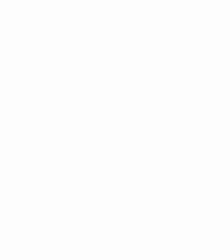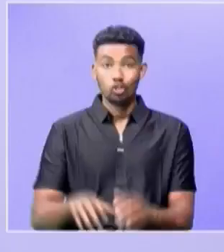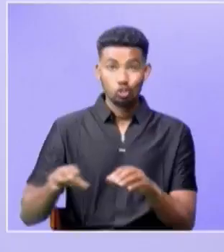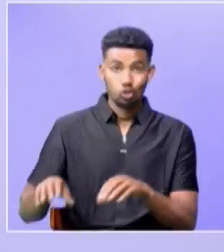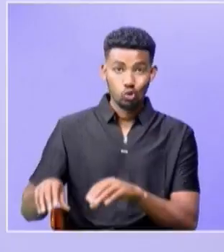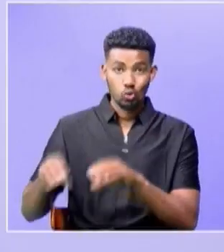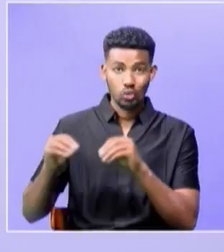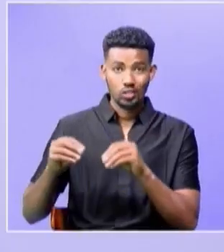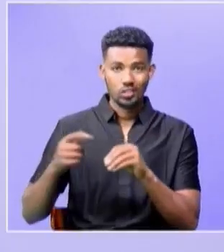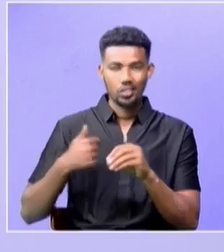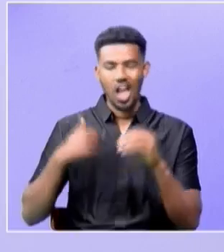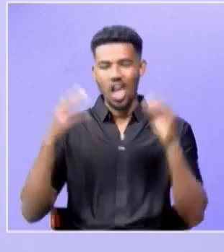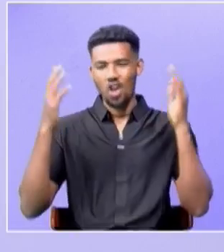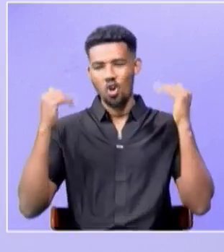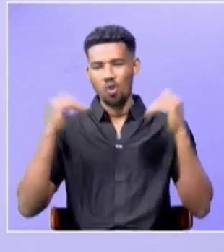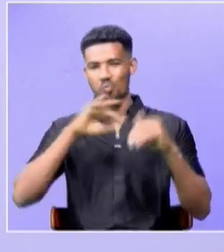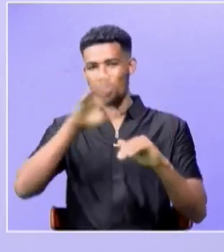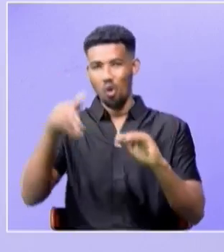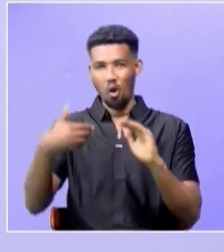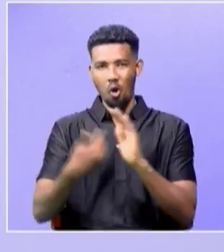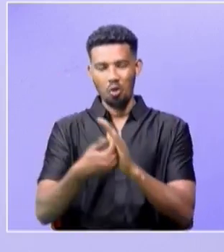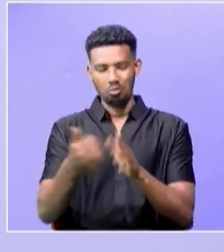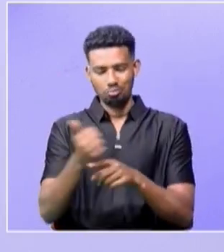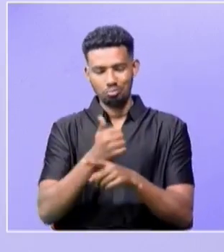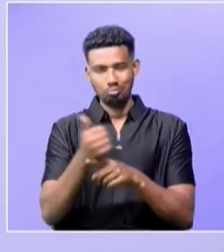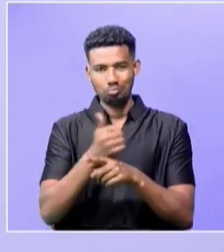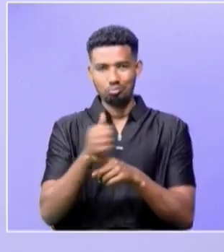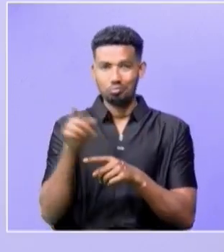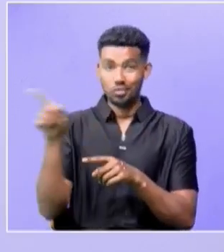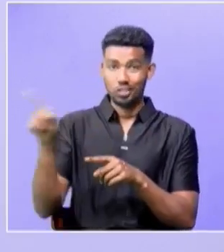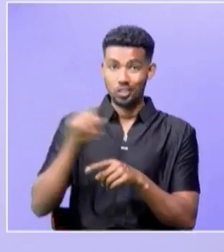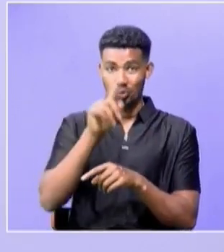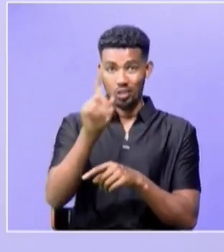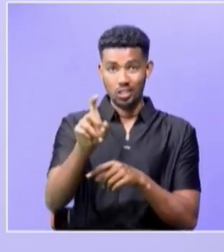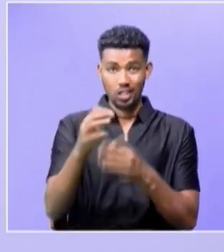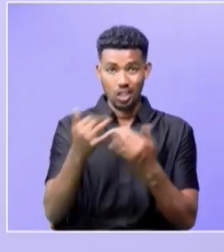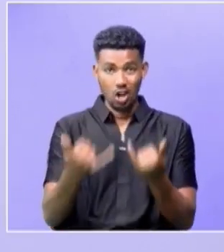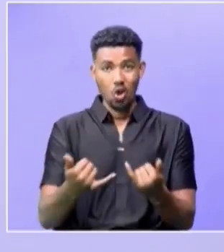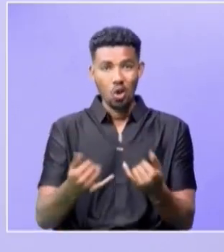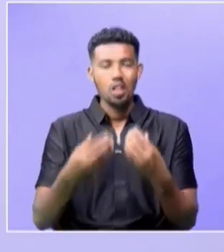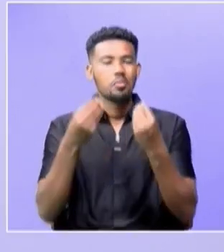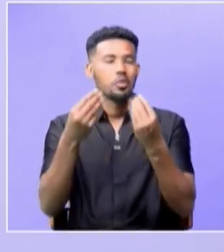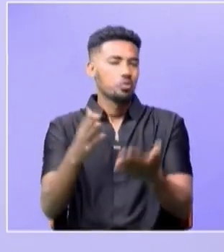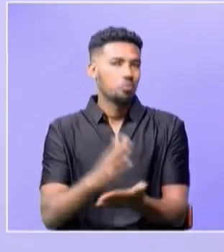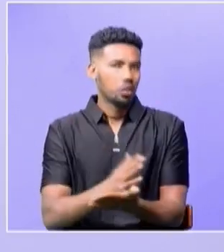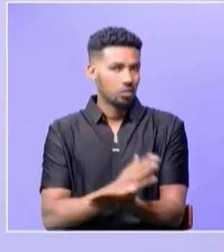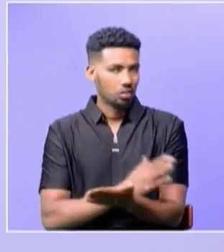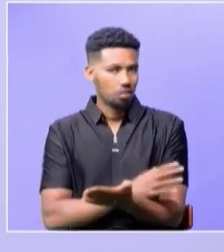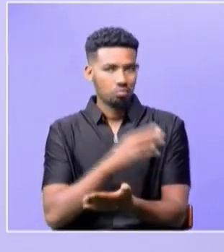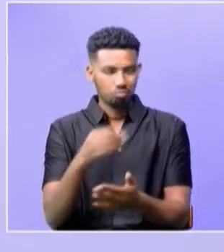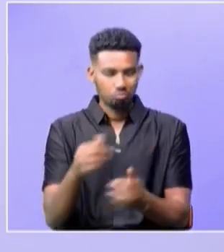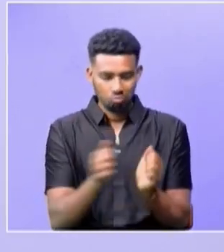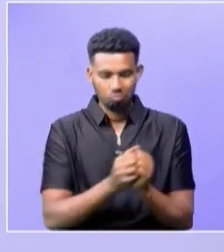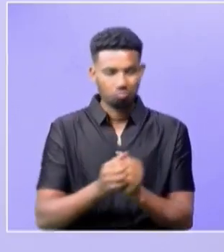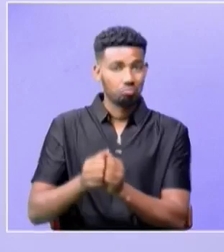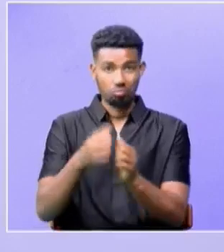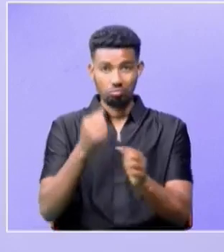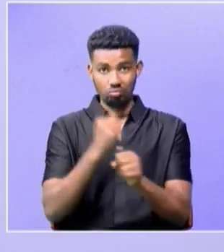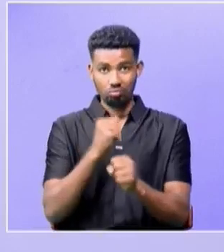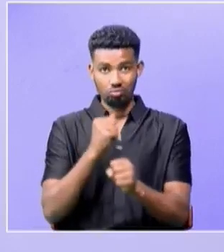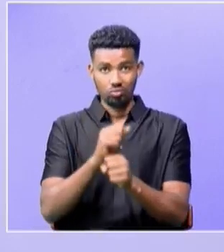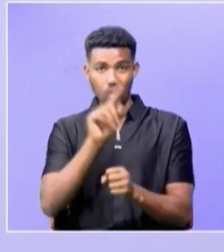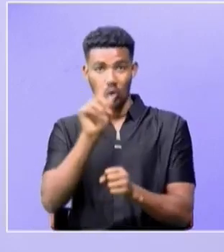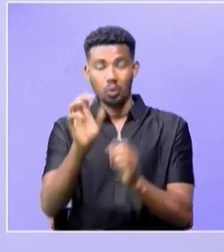Students, I hope you all are practice this question. Let me give you correction and let us practice together. So question number